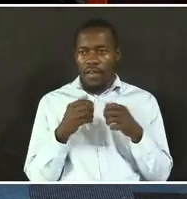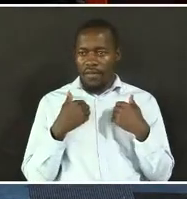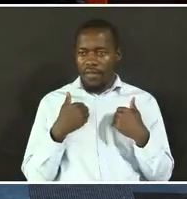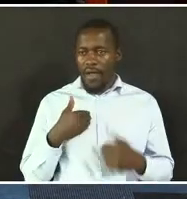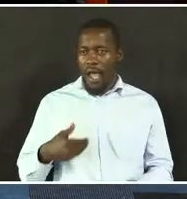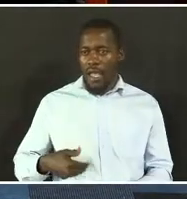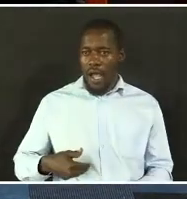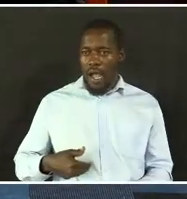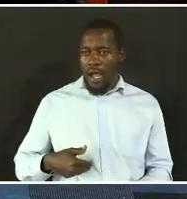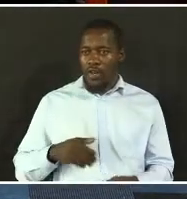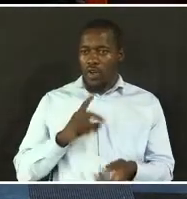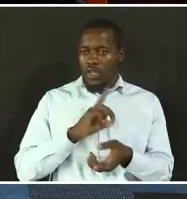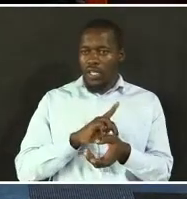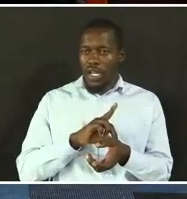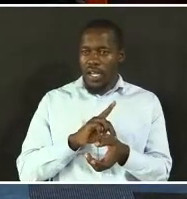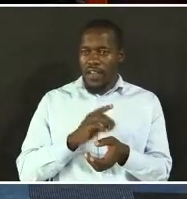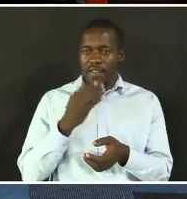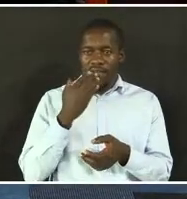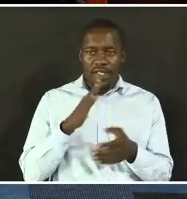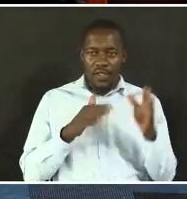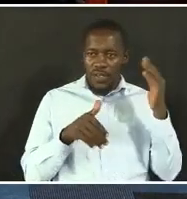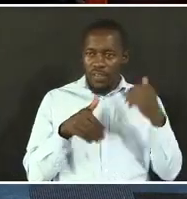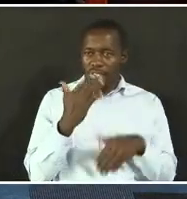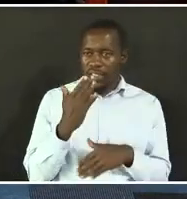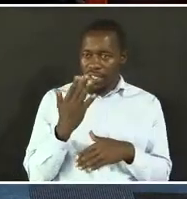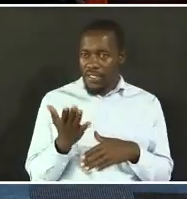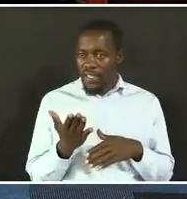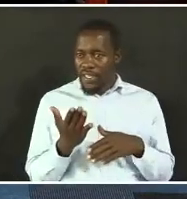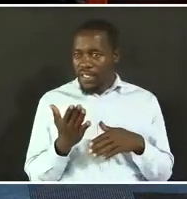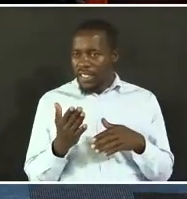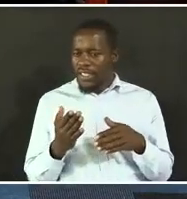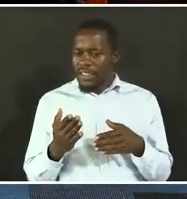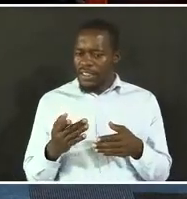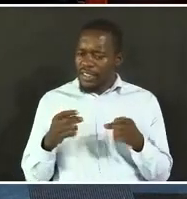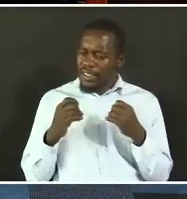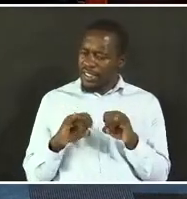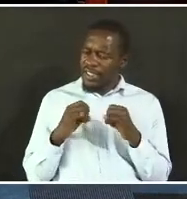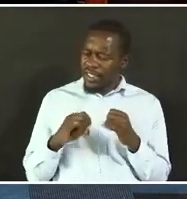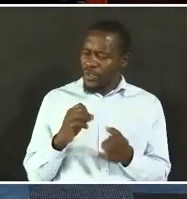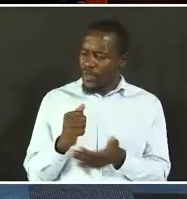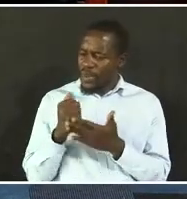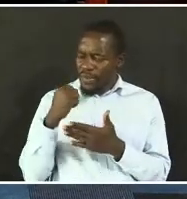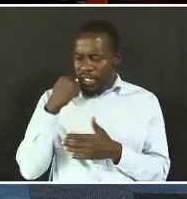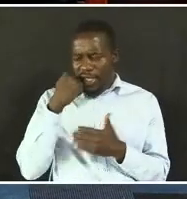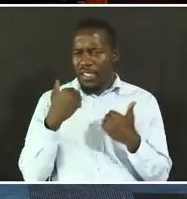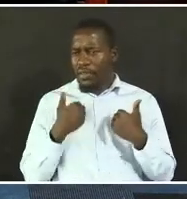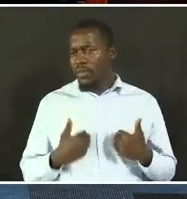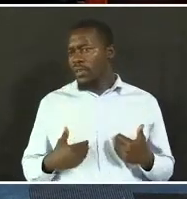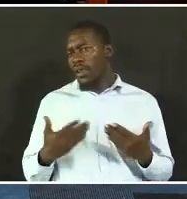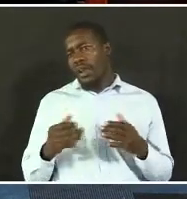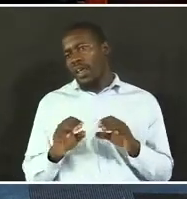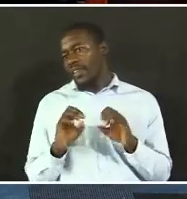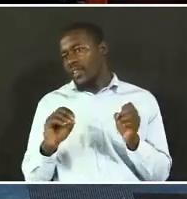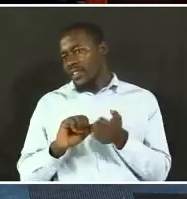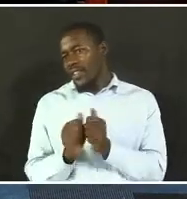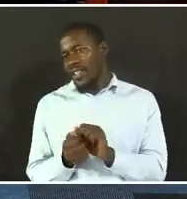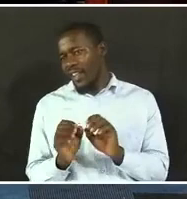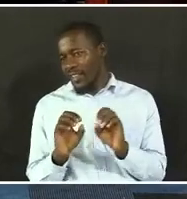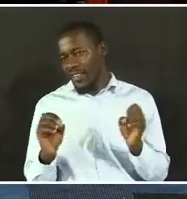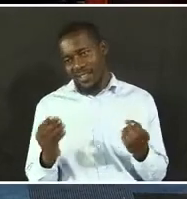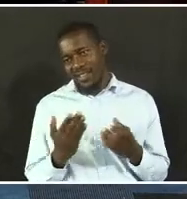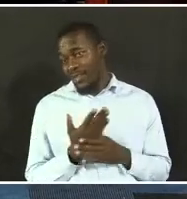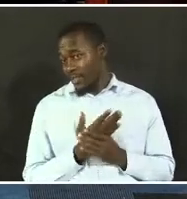just graduated from campus the other day. Who can talk to them if not hospital chaplains? And some of these doctors, you